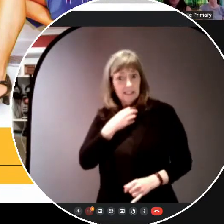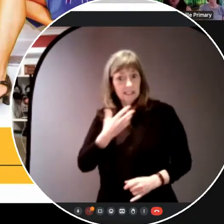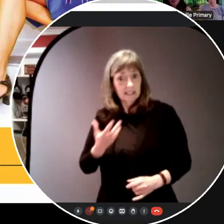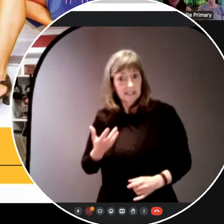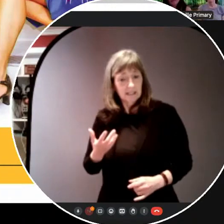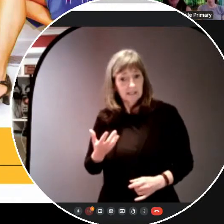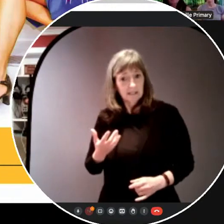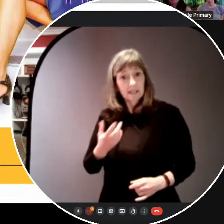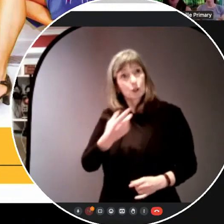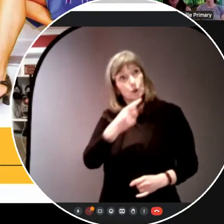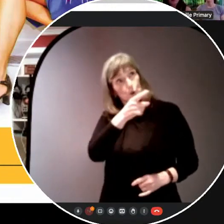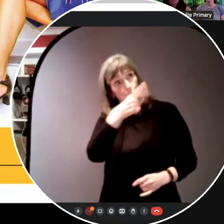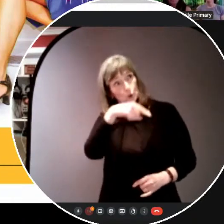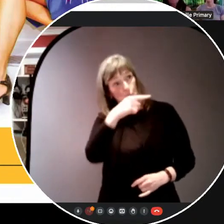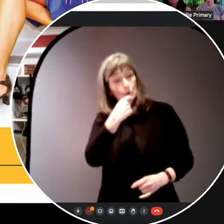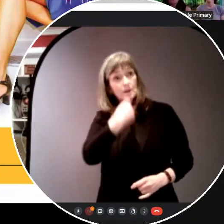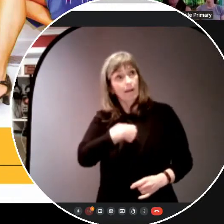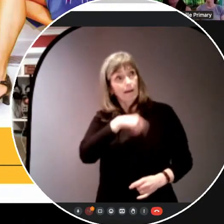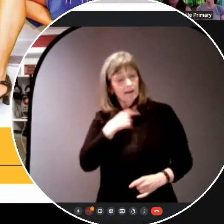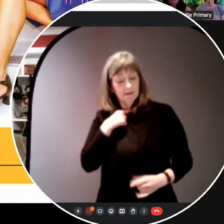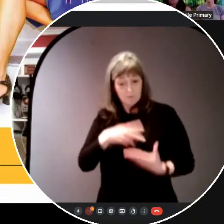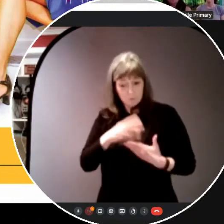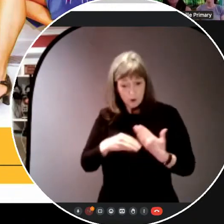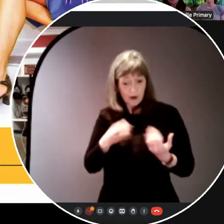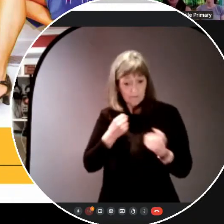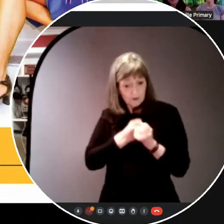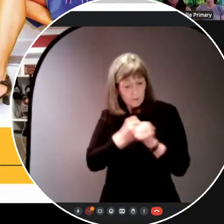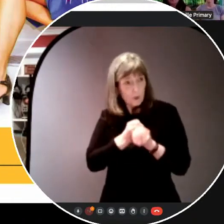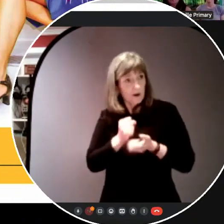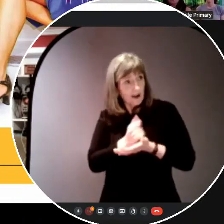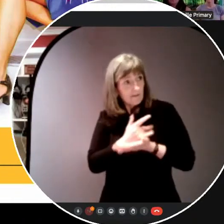our programs and our support and the things that